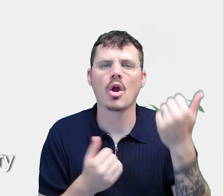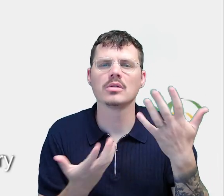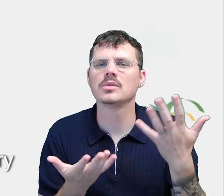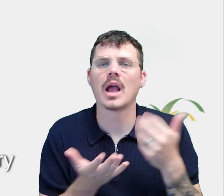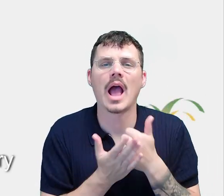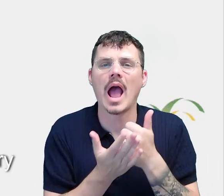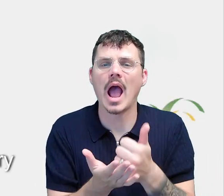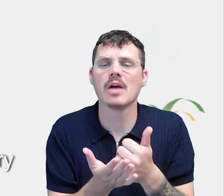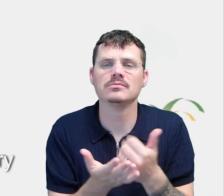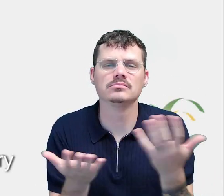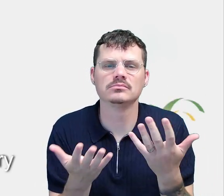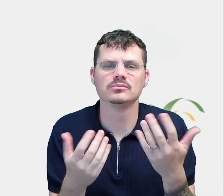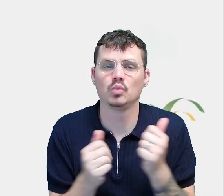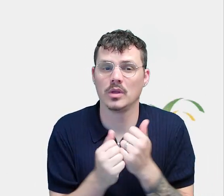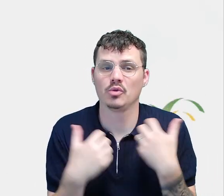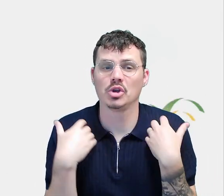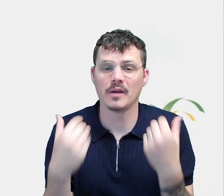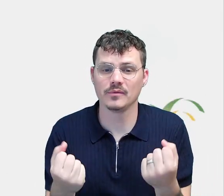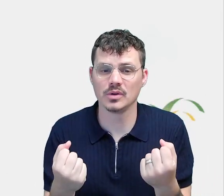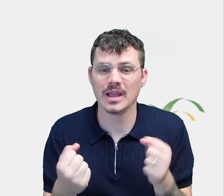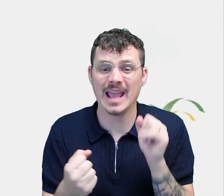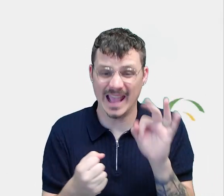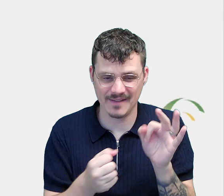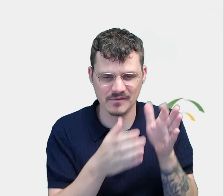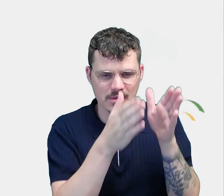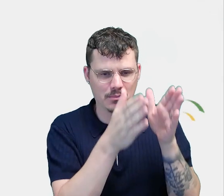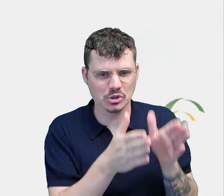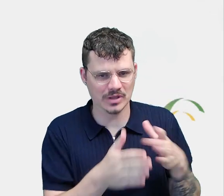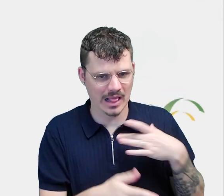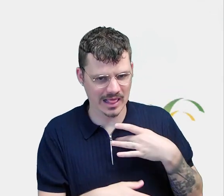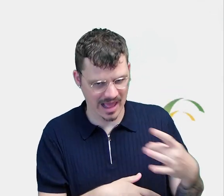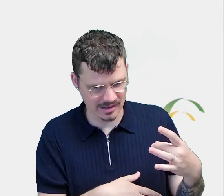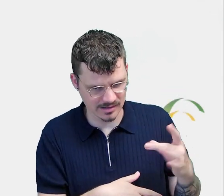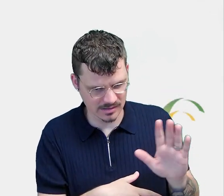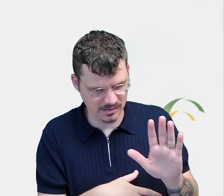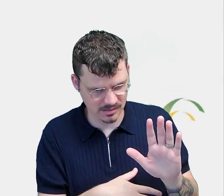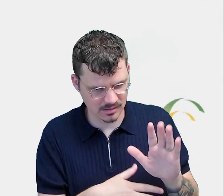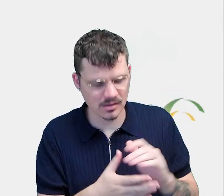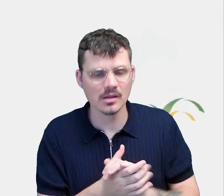helpful modalities for recovery, if the person likes them: